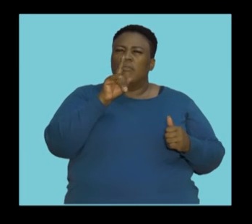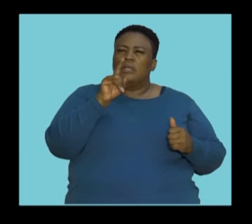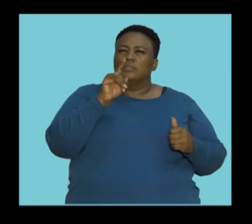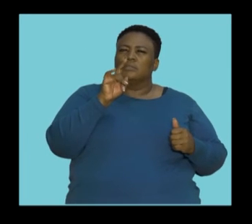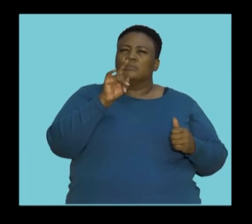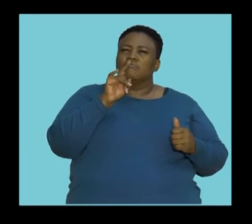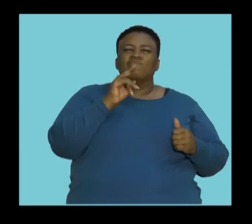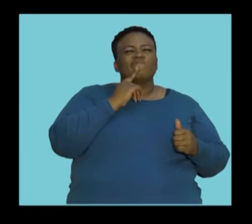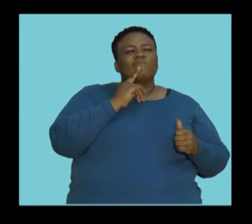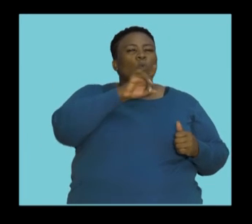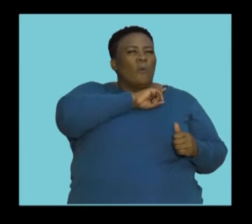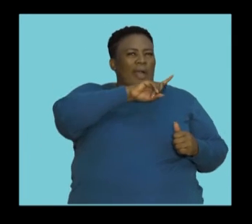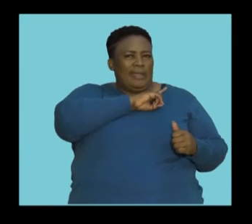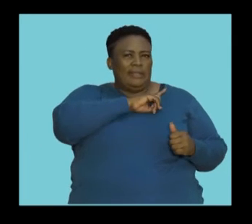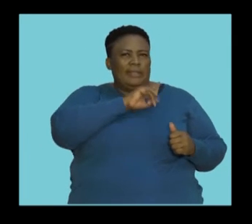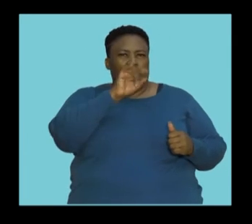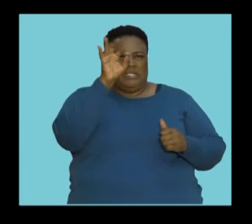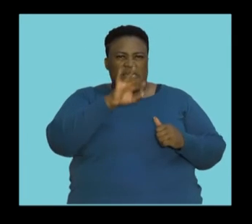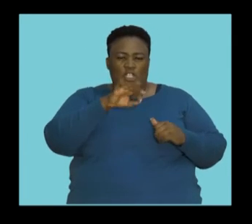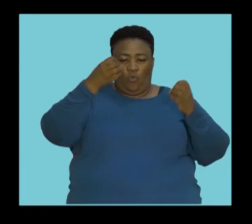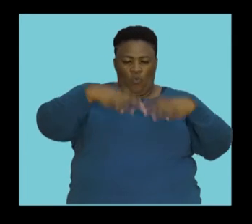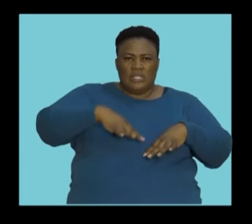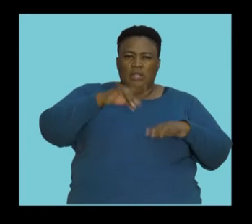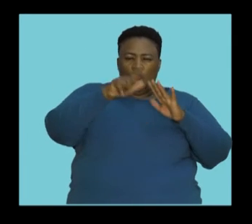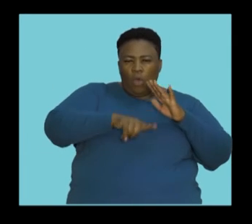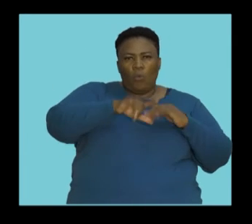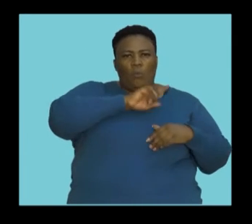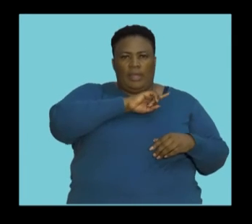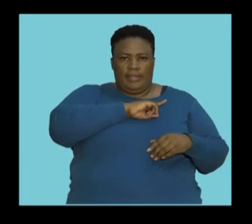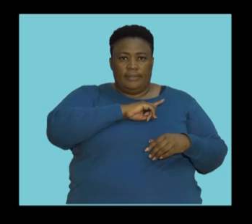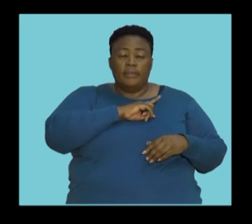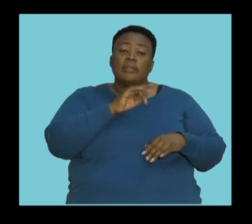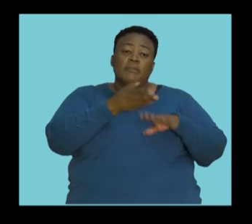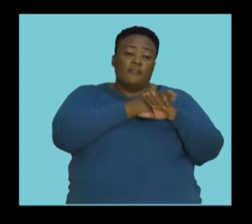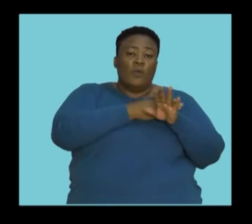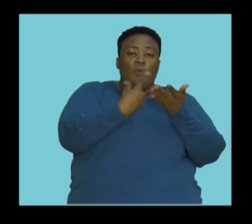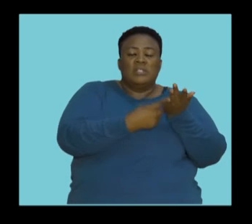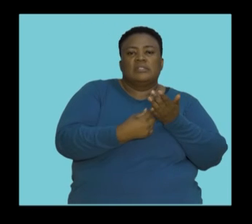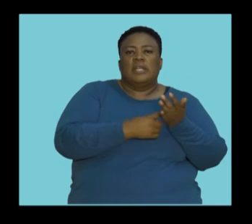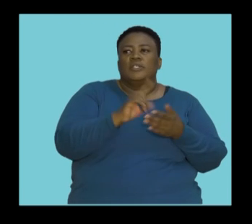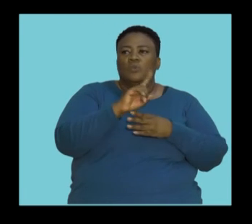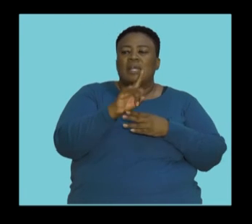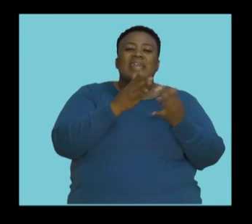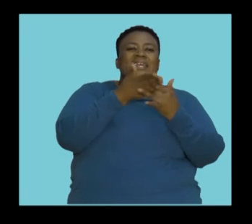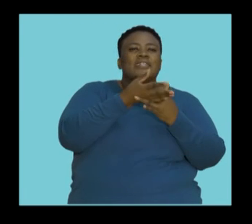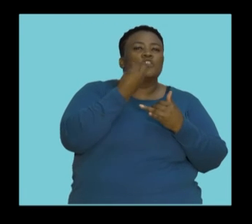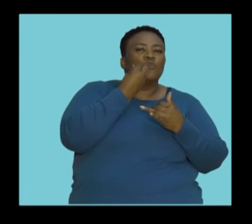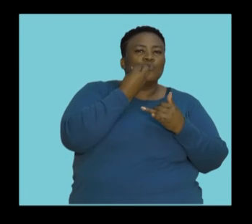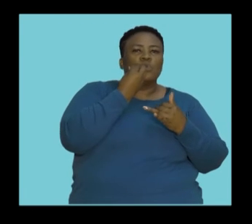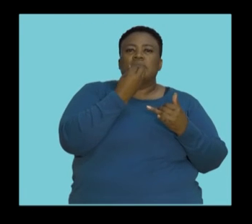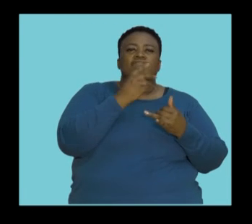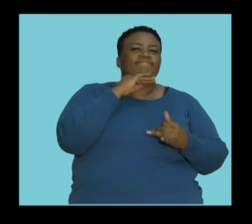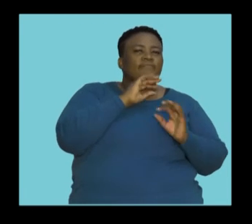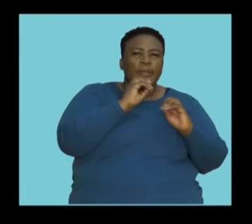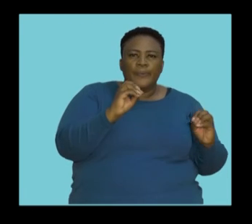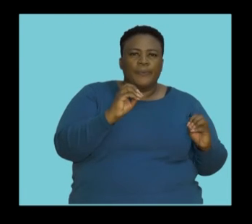suggest why is there such a low percentage of wastage. And as we discussed this earlier on, remember that access